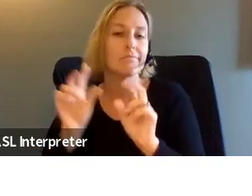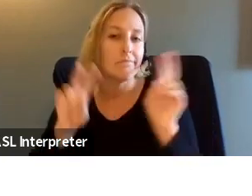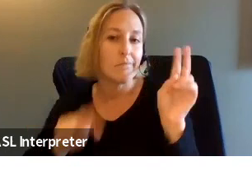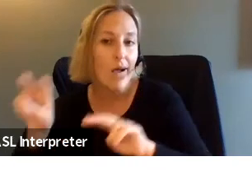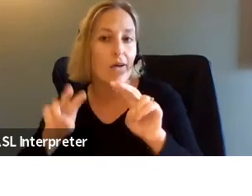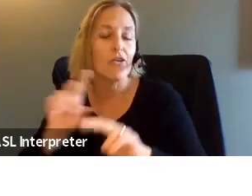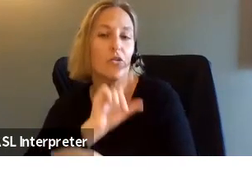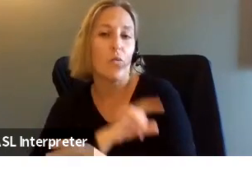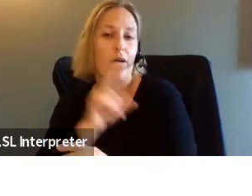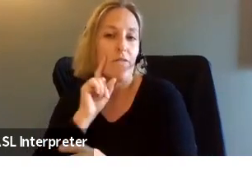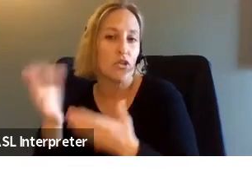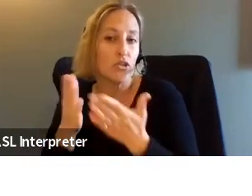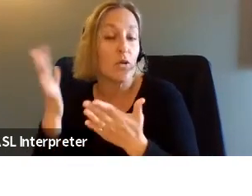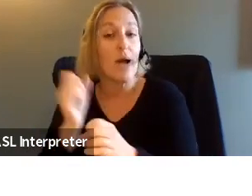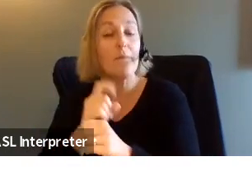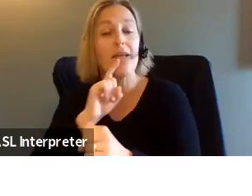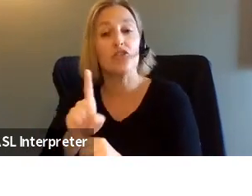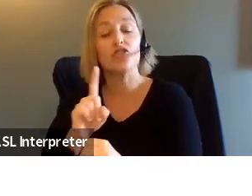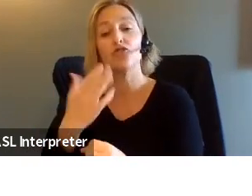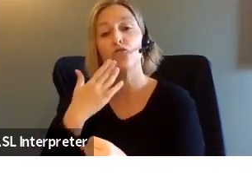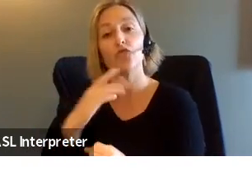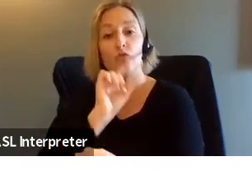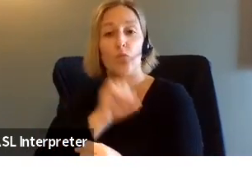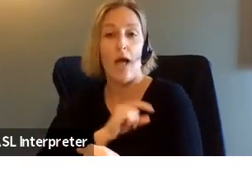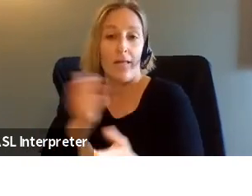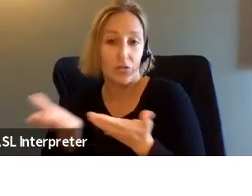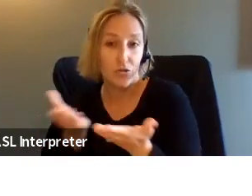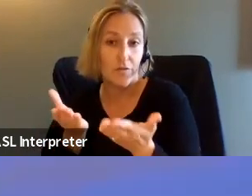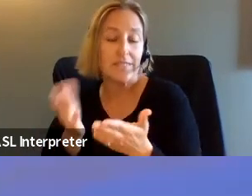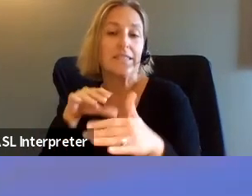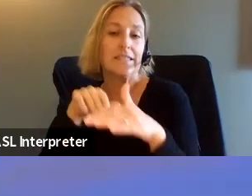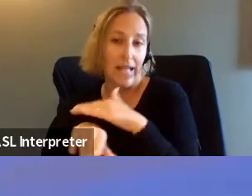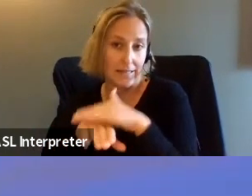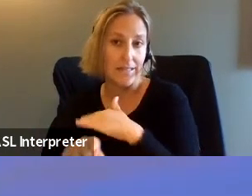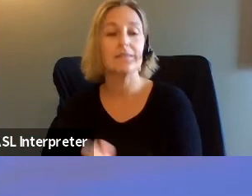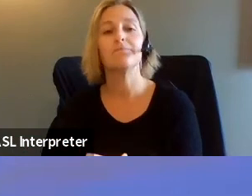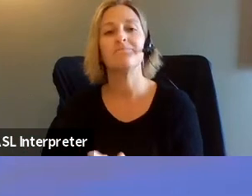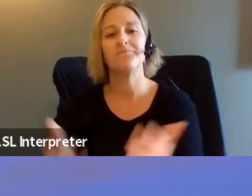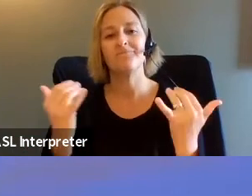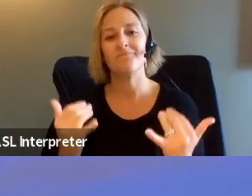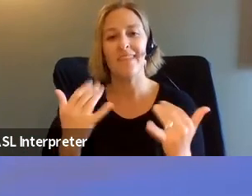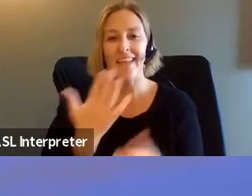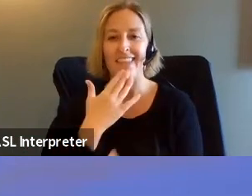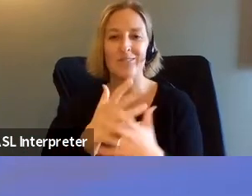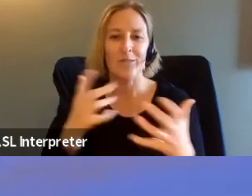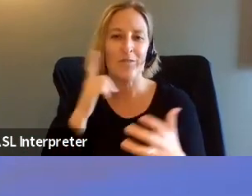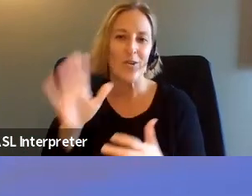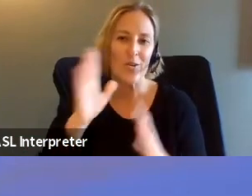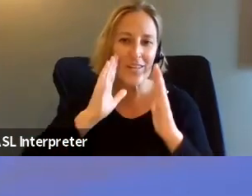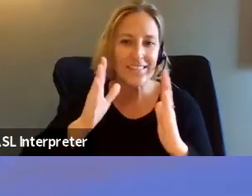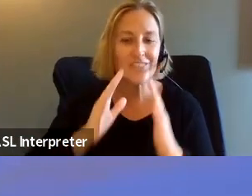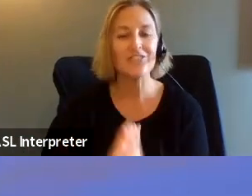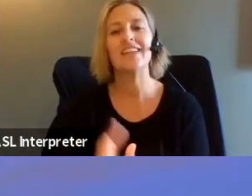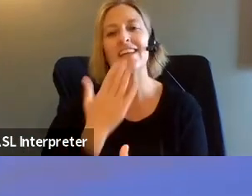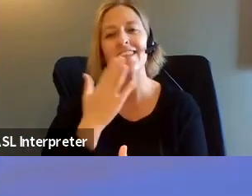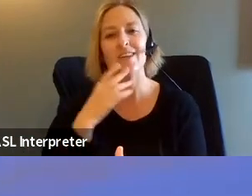to ensure access and equity in telehealth. Next slide. Thank you very much for your attention, and thank you